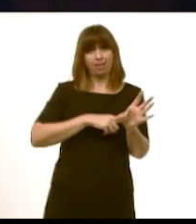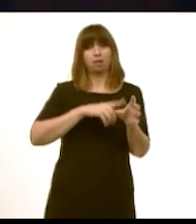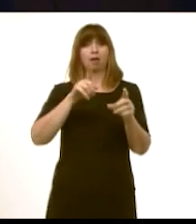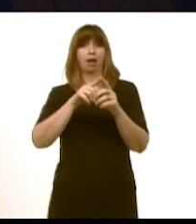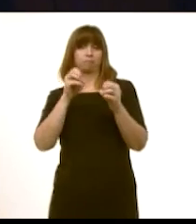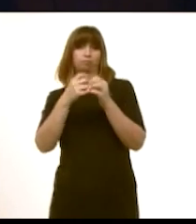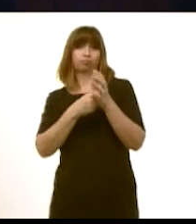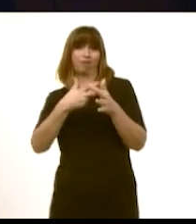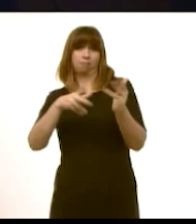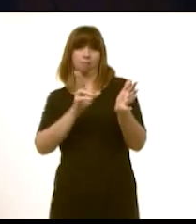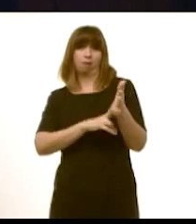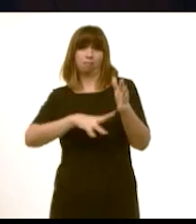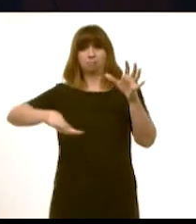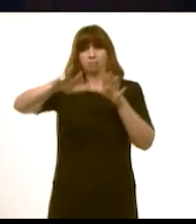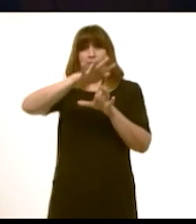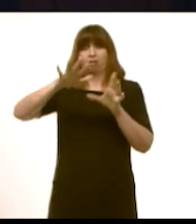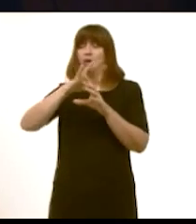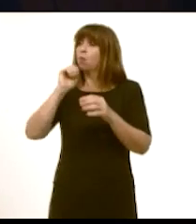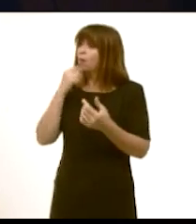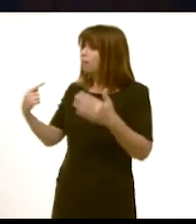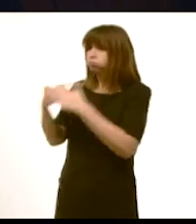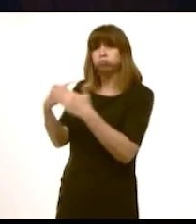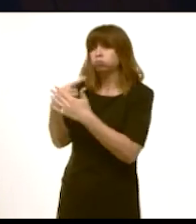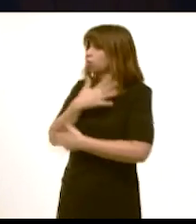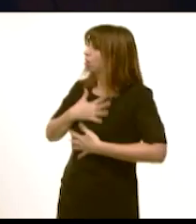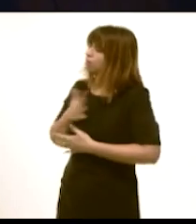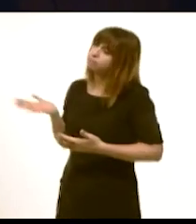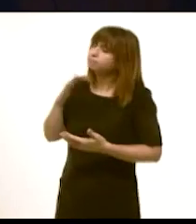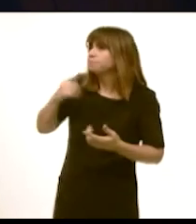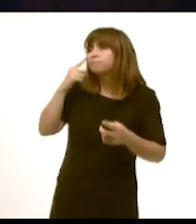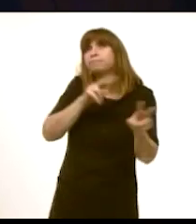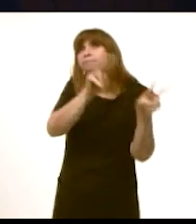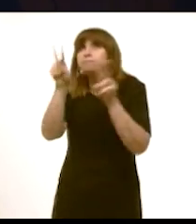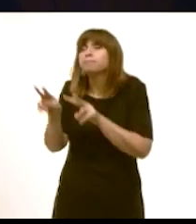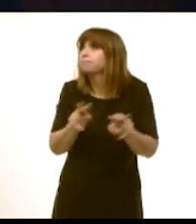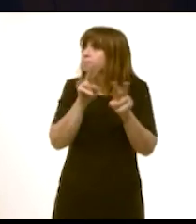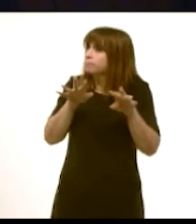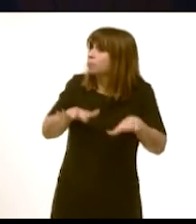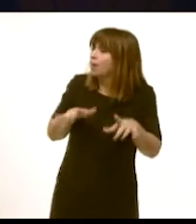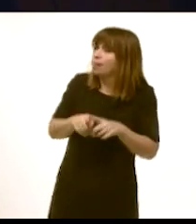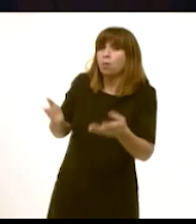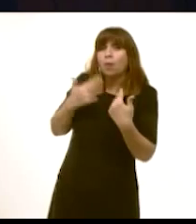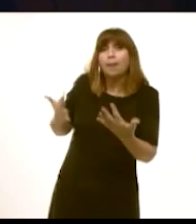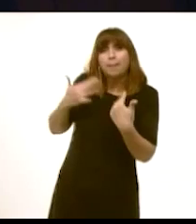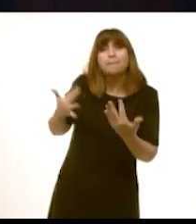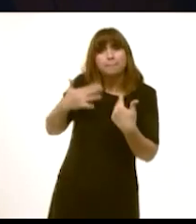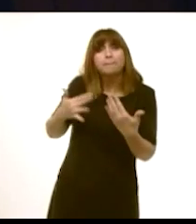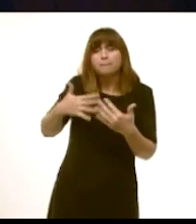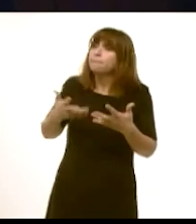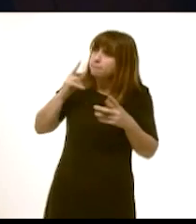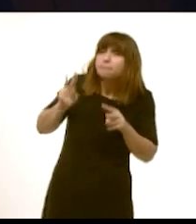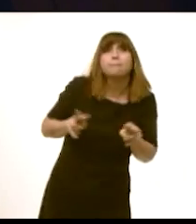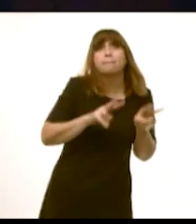Refugees are hoping to organise some away days to the Brecon Beacons in the early days of the first wave of refugees coming